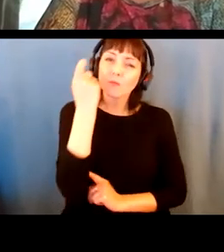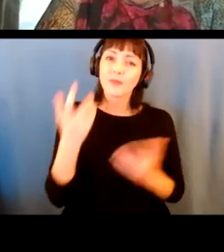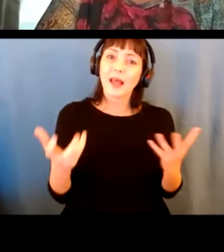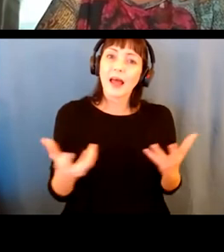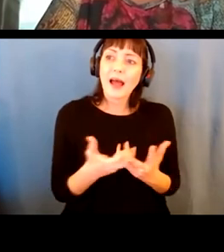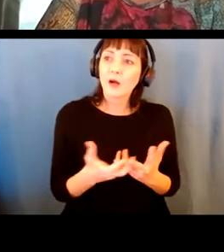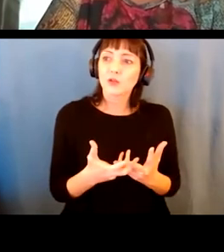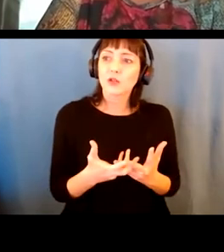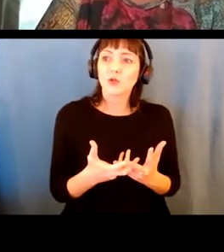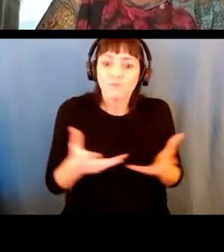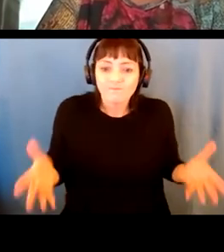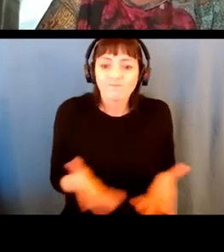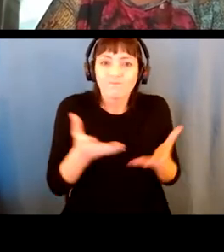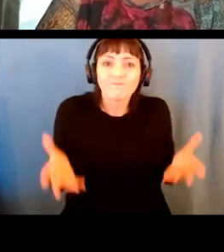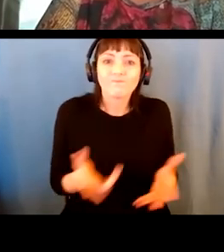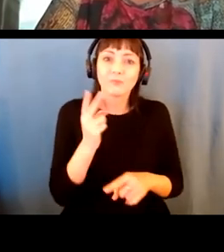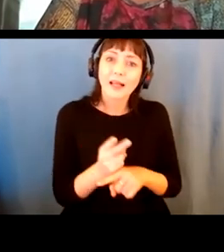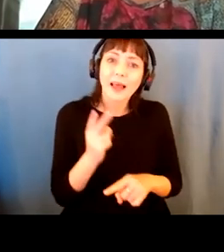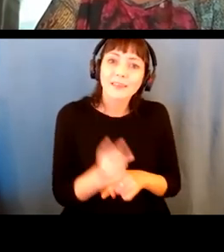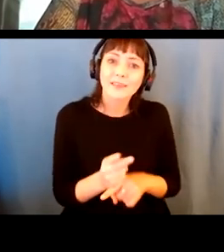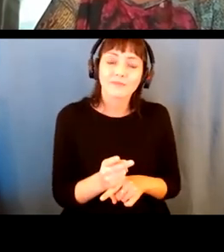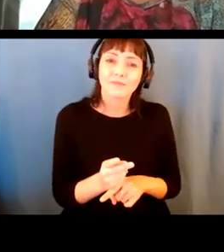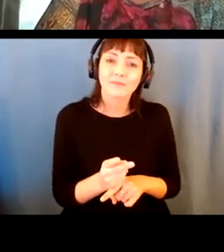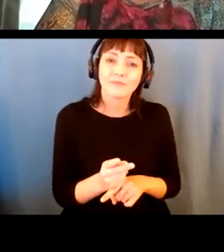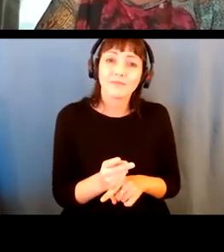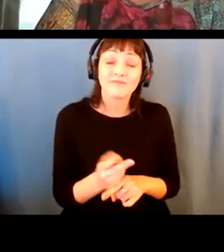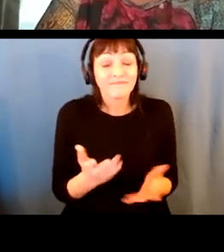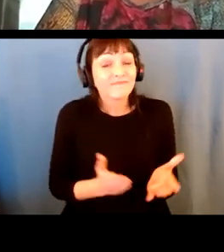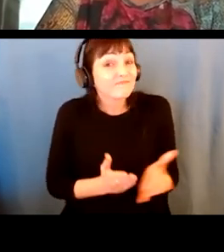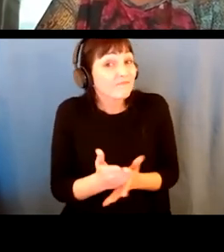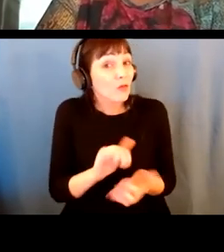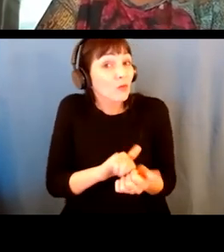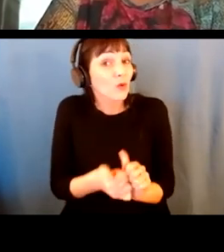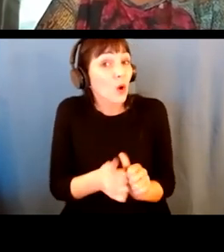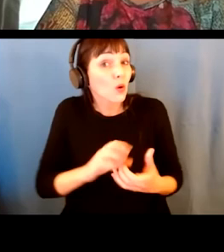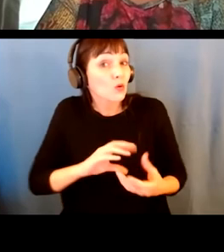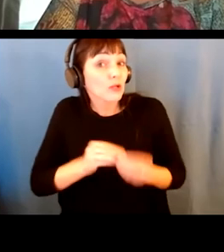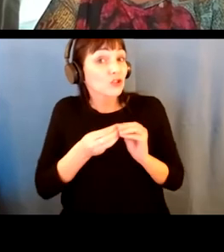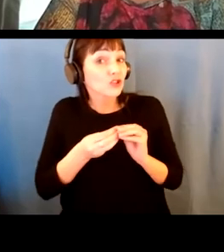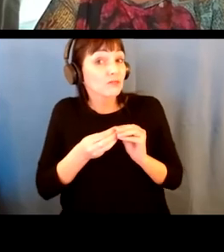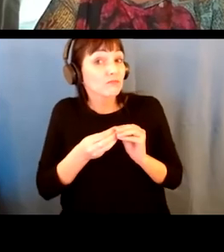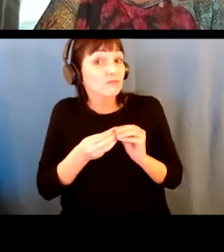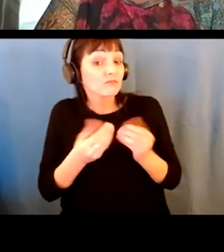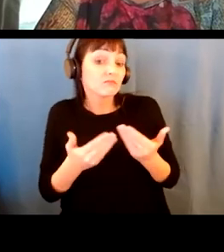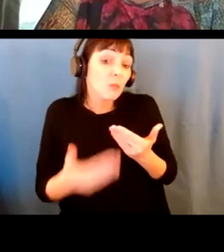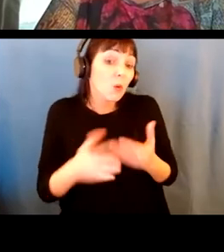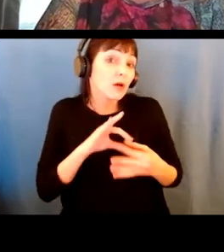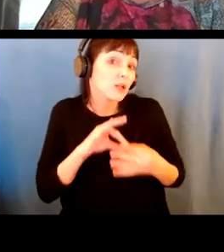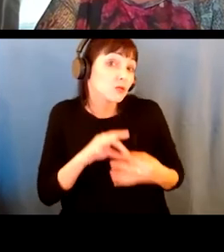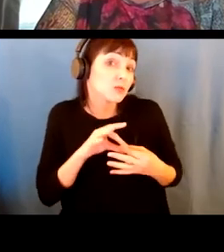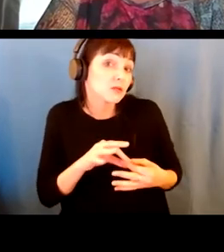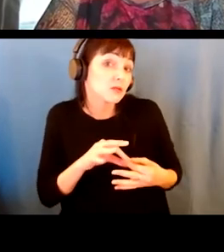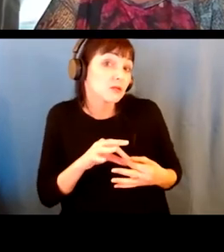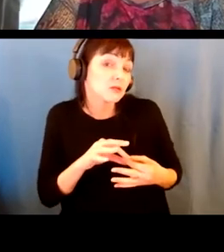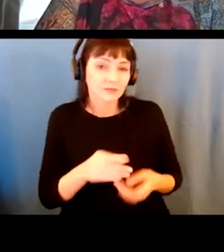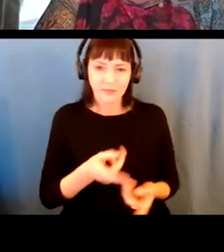fire again, and maybe we do that by much more co-creation and more engagement. But I think we're